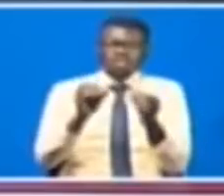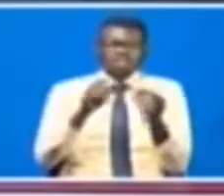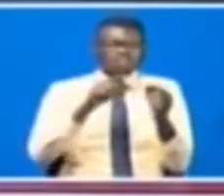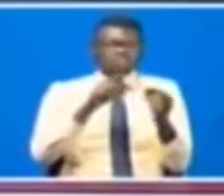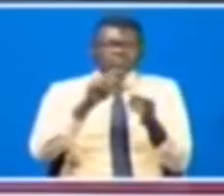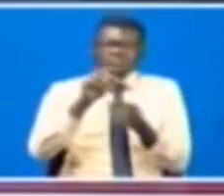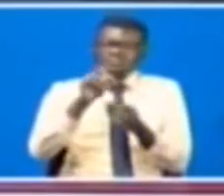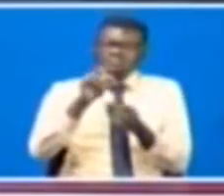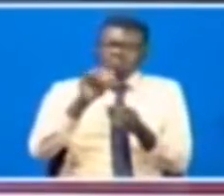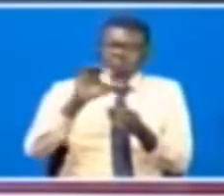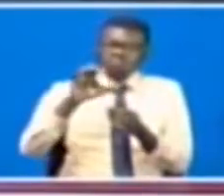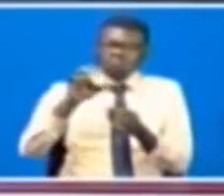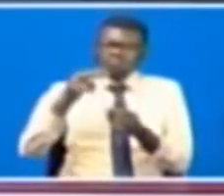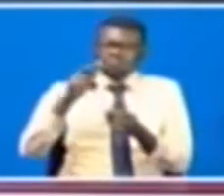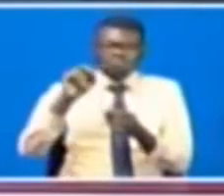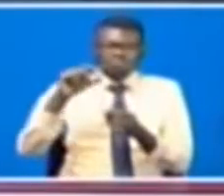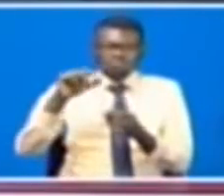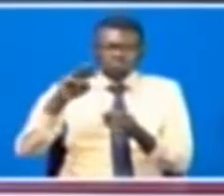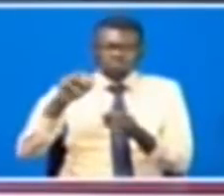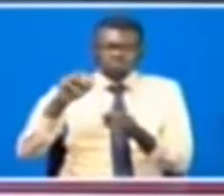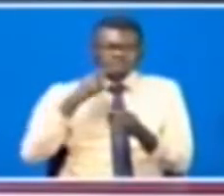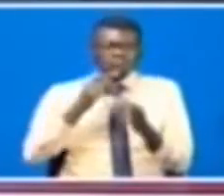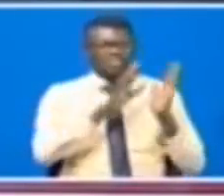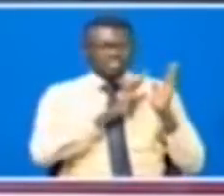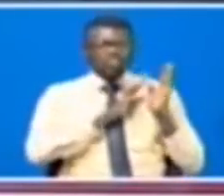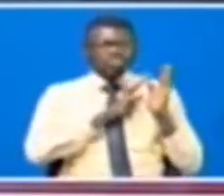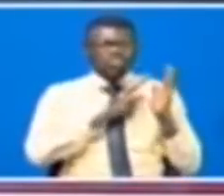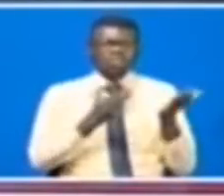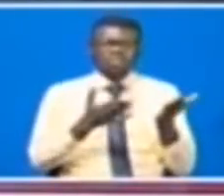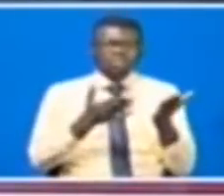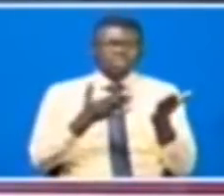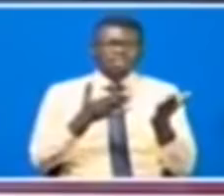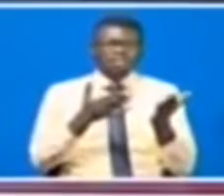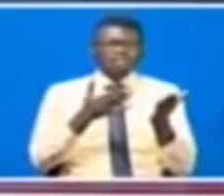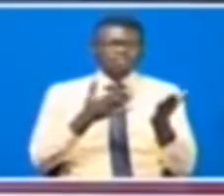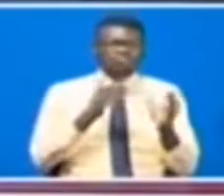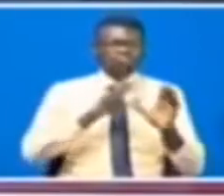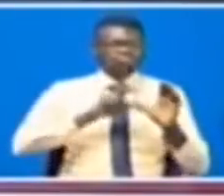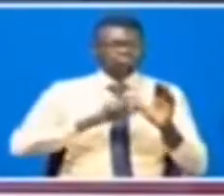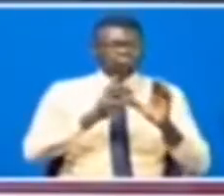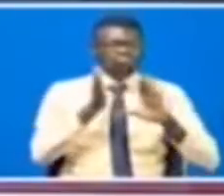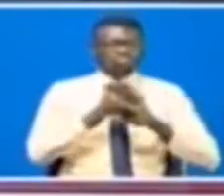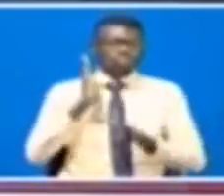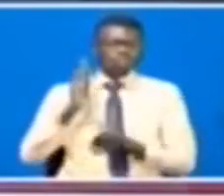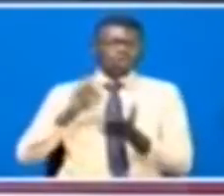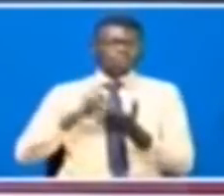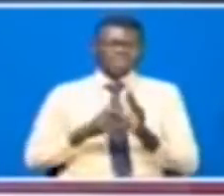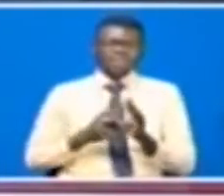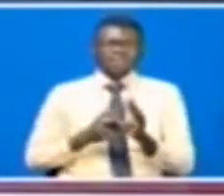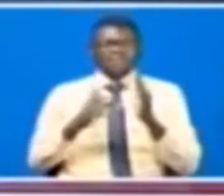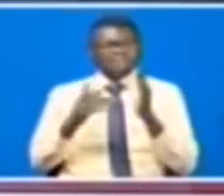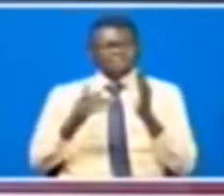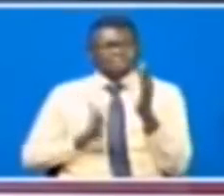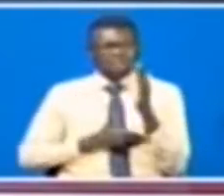KTN News that he suspects the security withdrawal was a calculated and targeted political move to intimidate and coerce him and